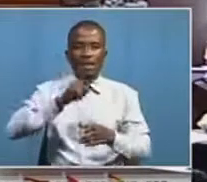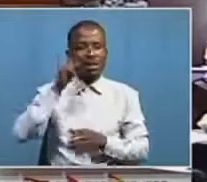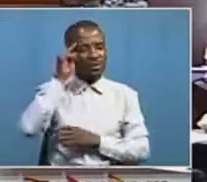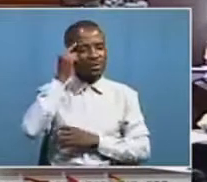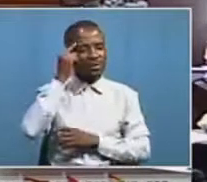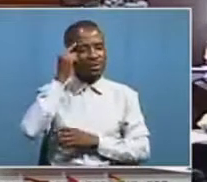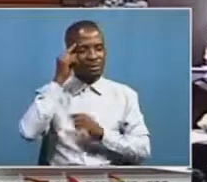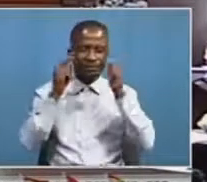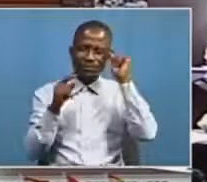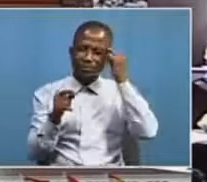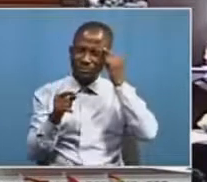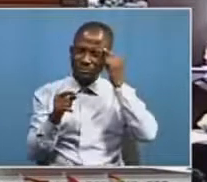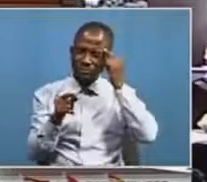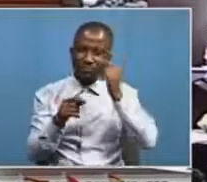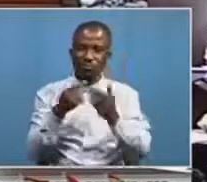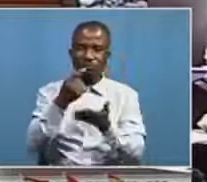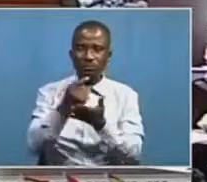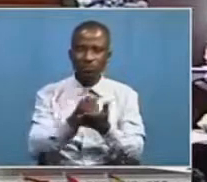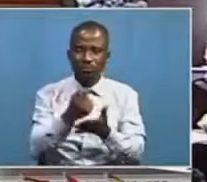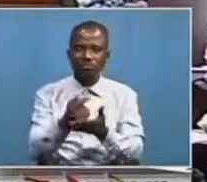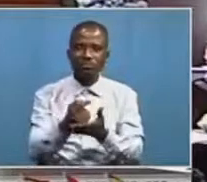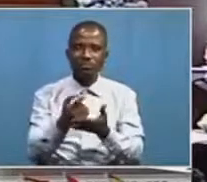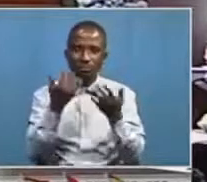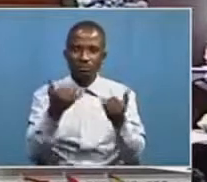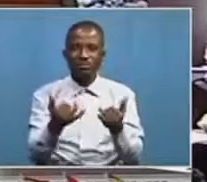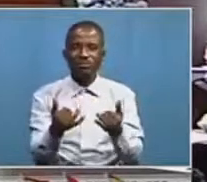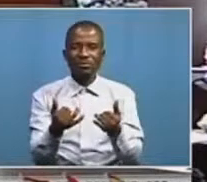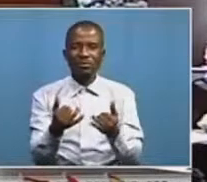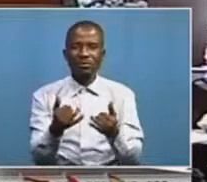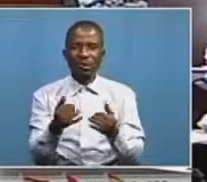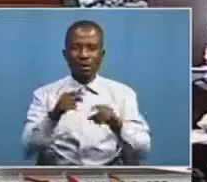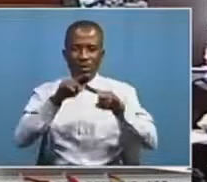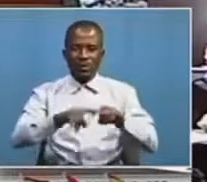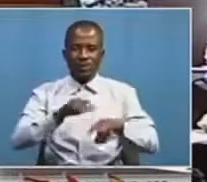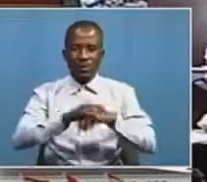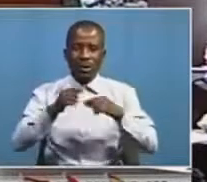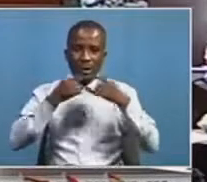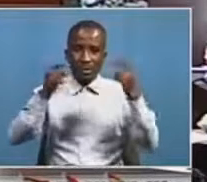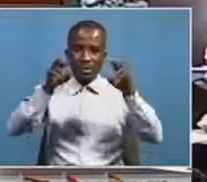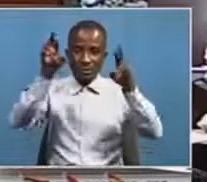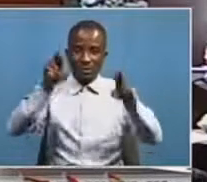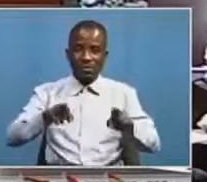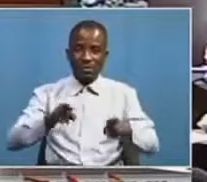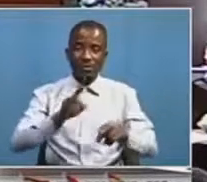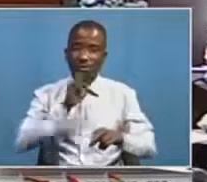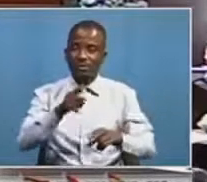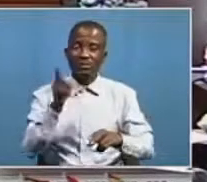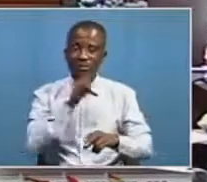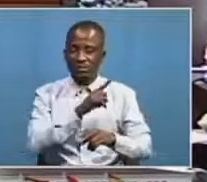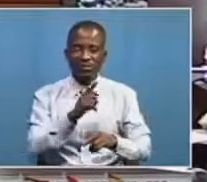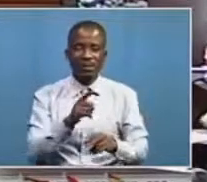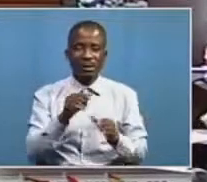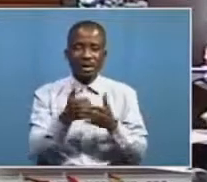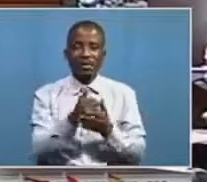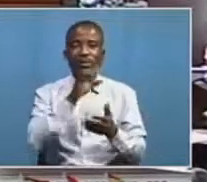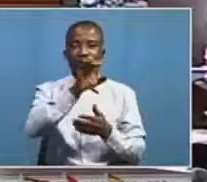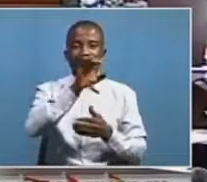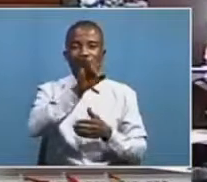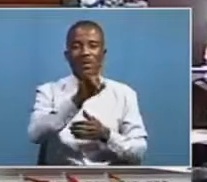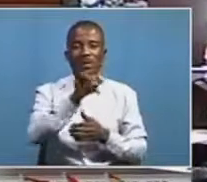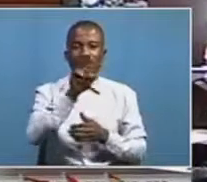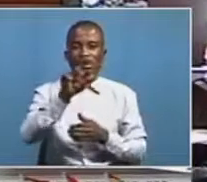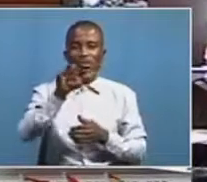jurisdiction in order to determine whether the averments regarding the declaration of results and the issue of CI 135